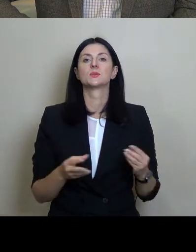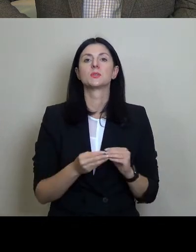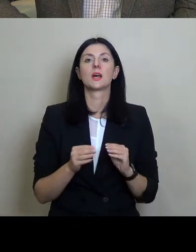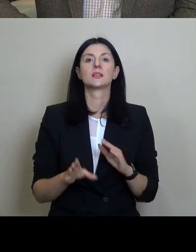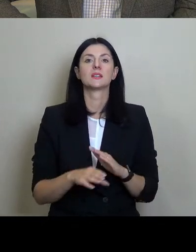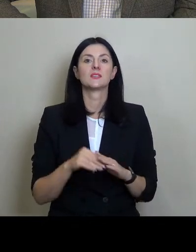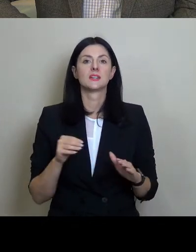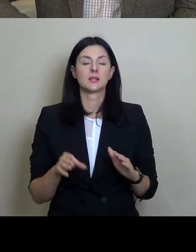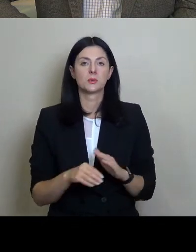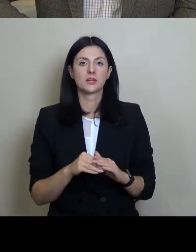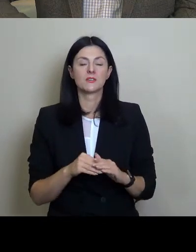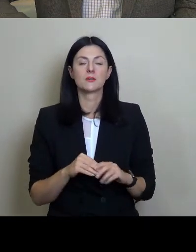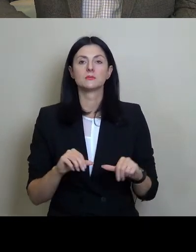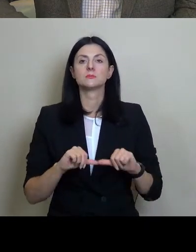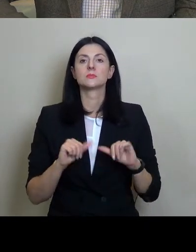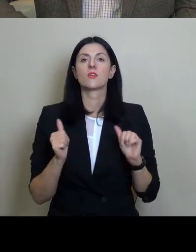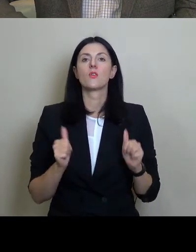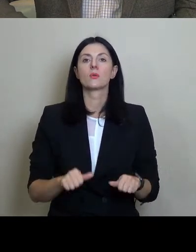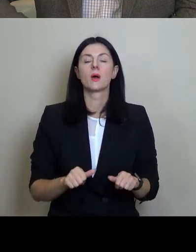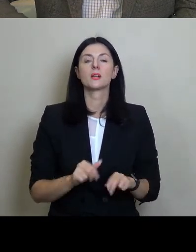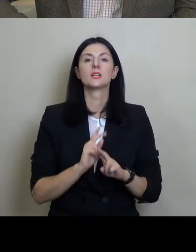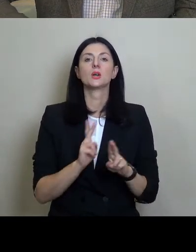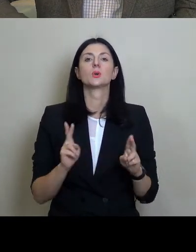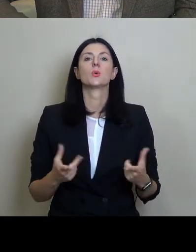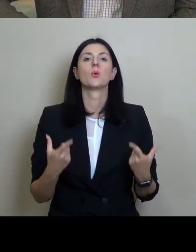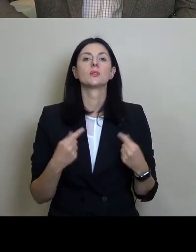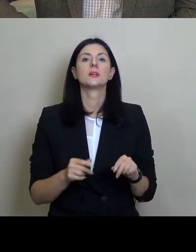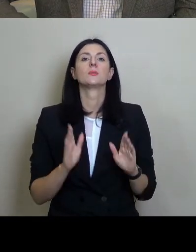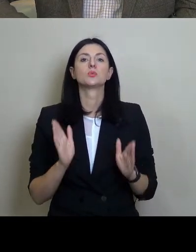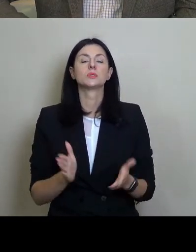results in the format